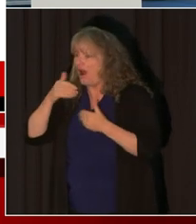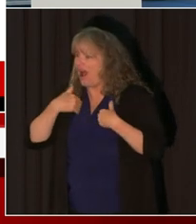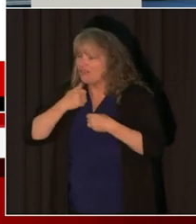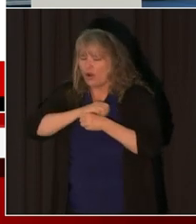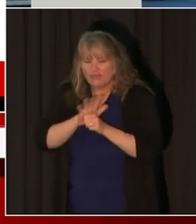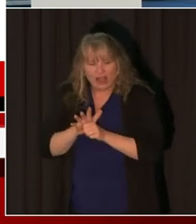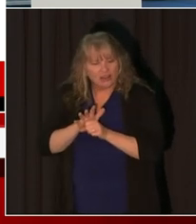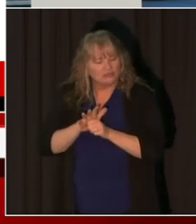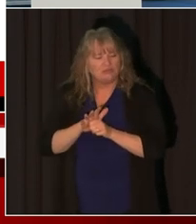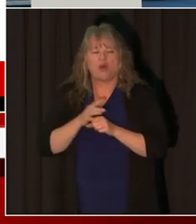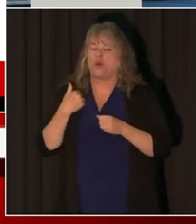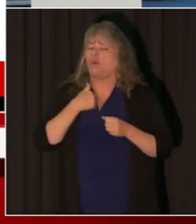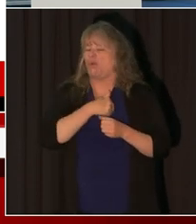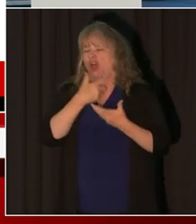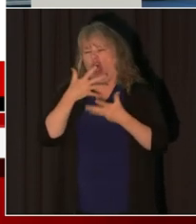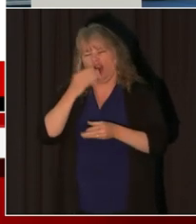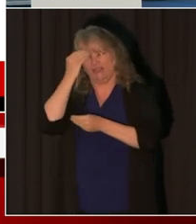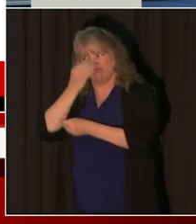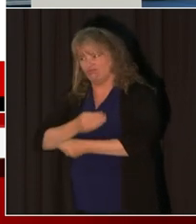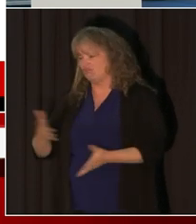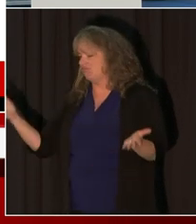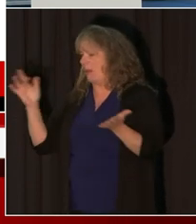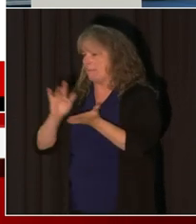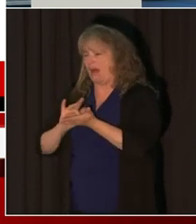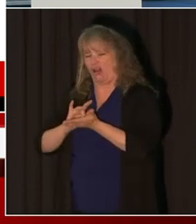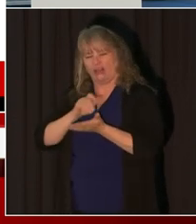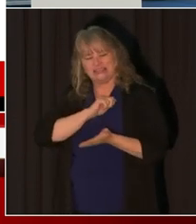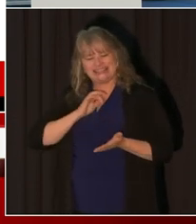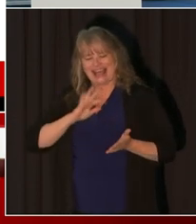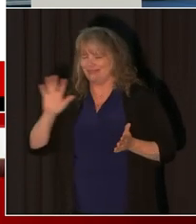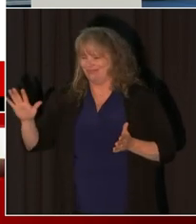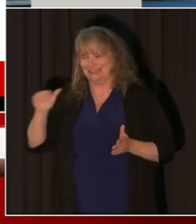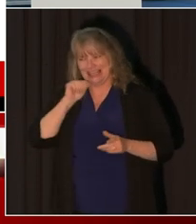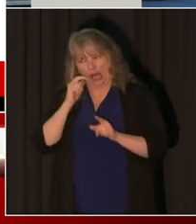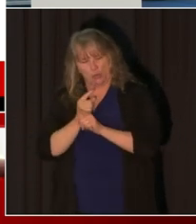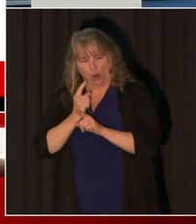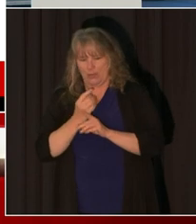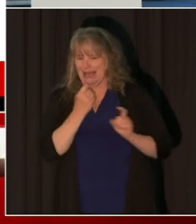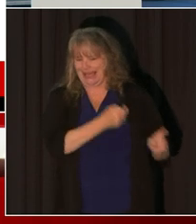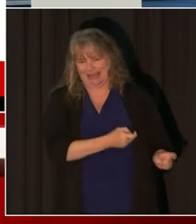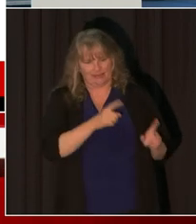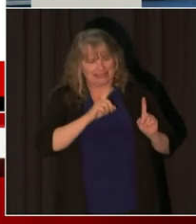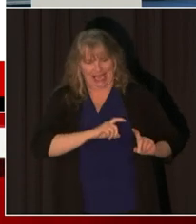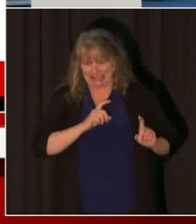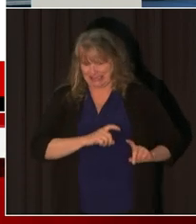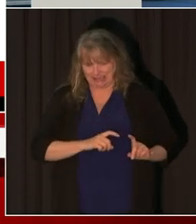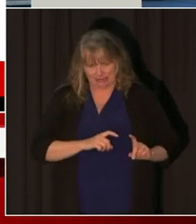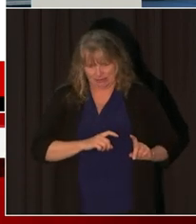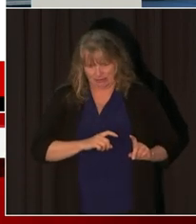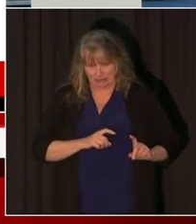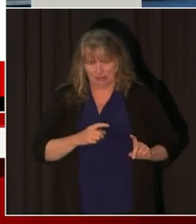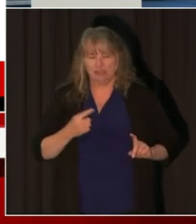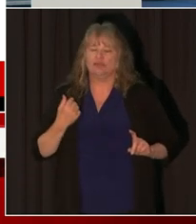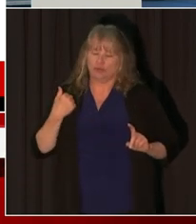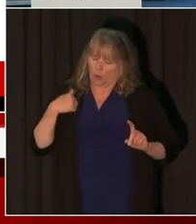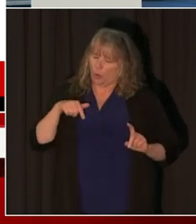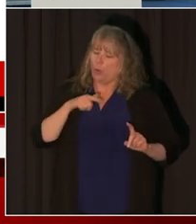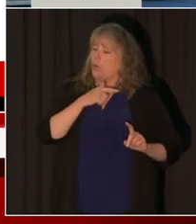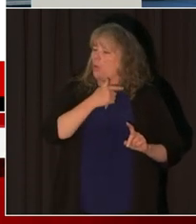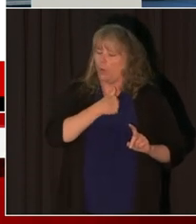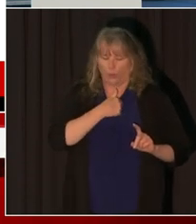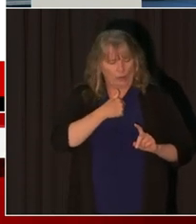our health alert notices, would be inappropriately using a test. And so we would take umbrage to